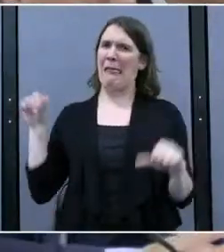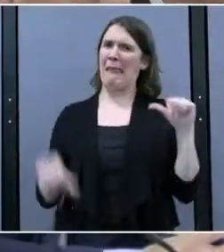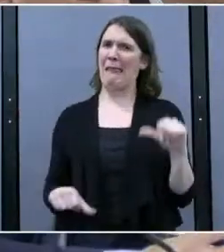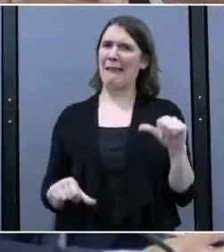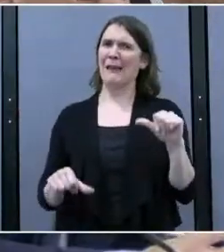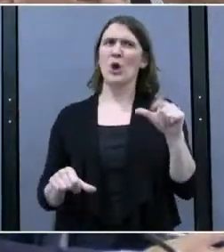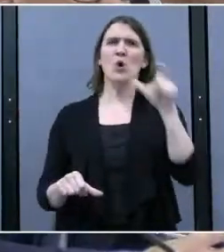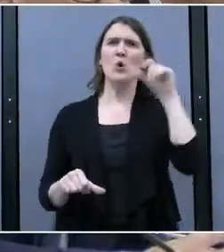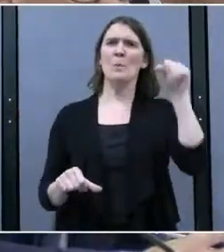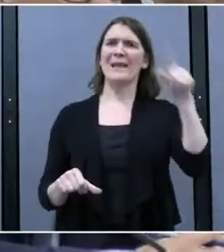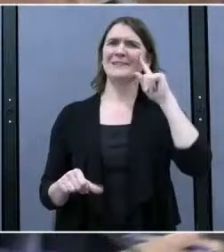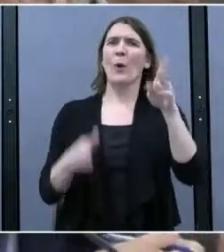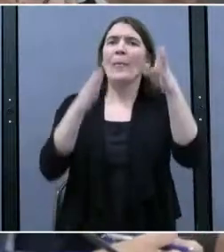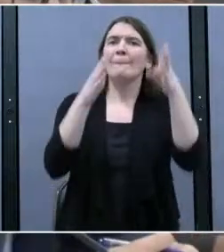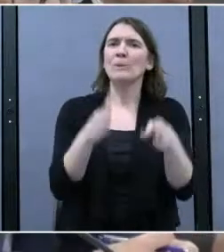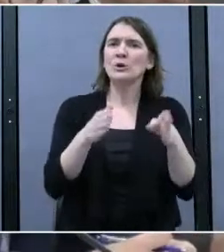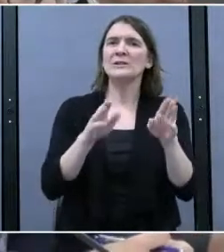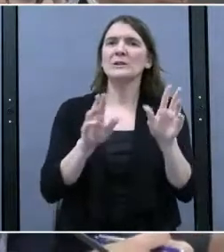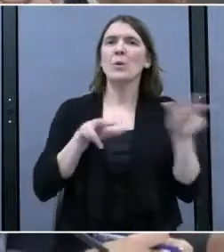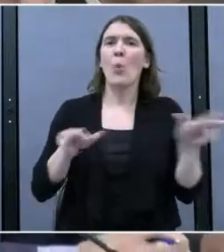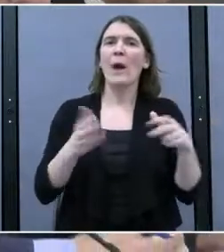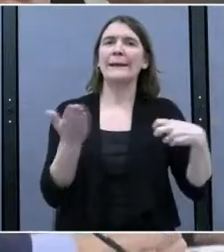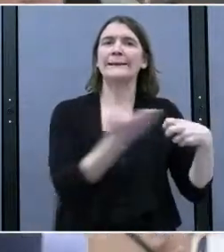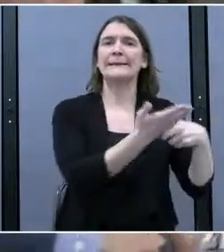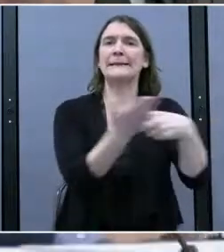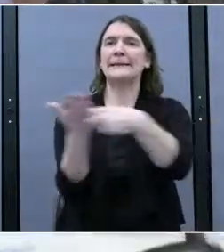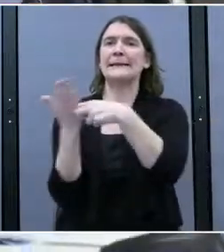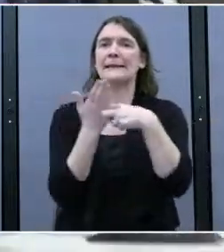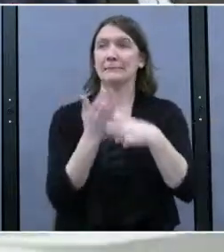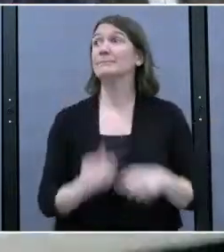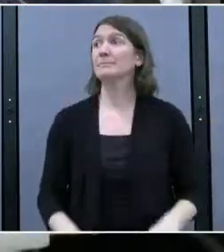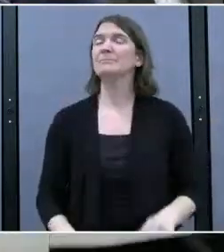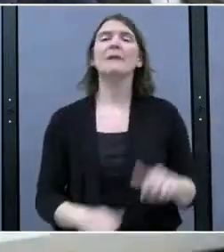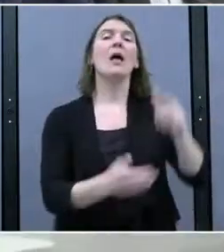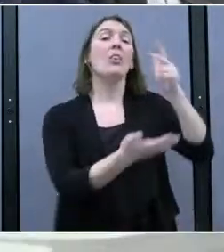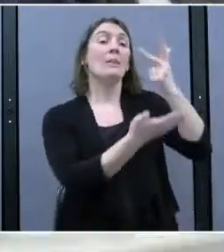Yeah, that's what I was looking for. Yeah. Where's the person? Yeah, in the parking fund.